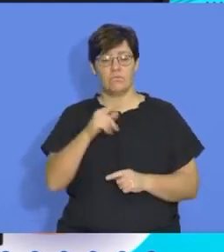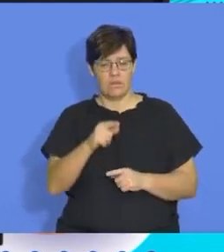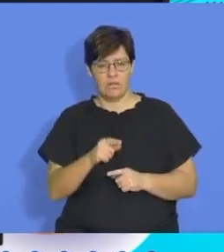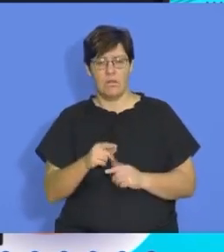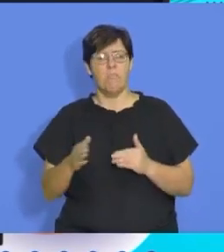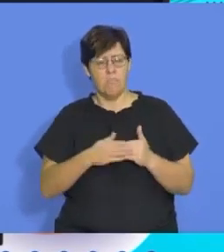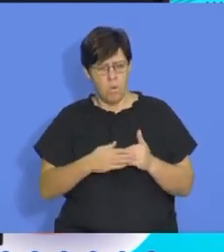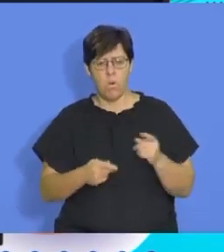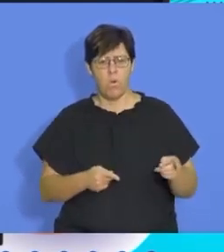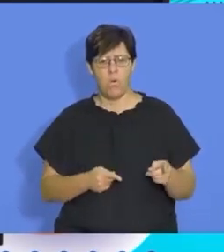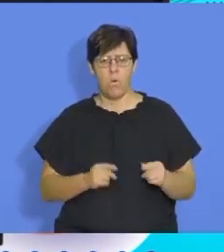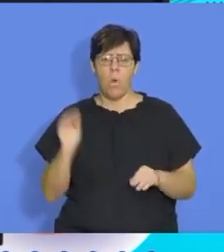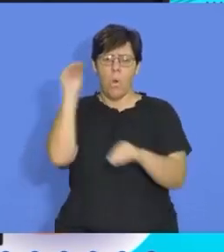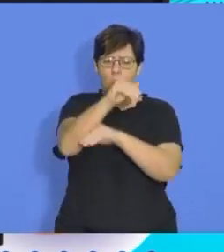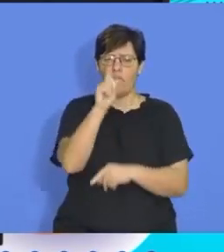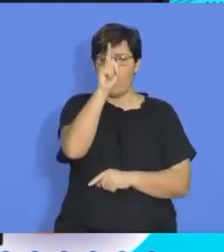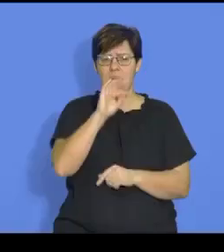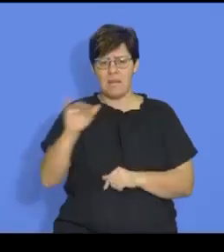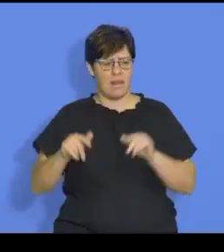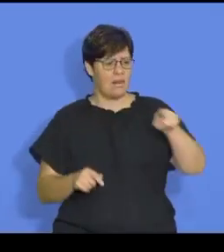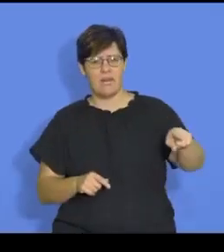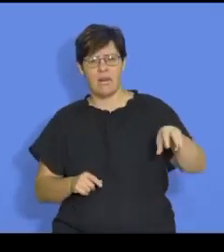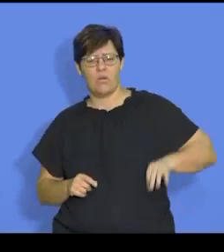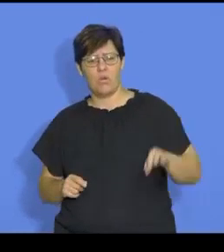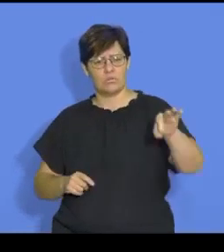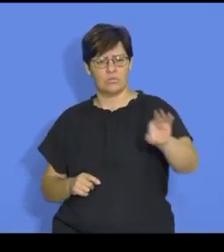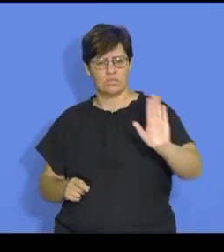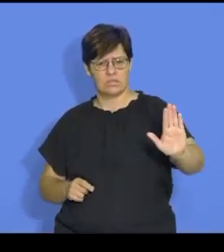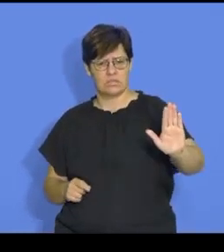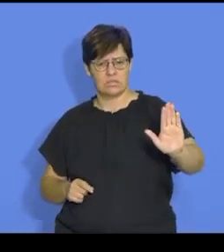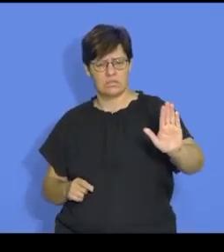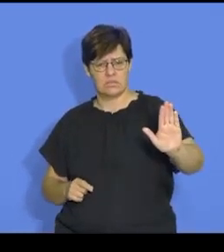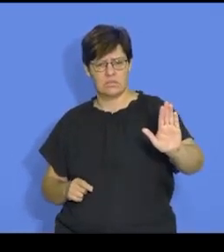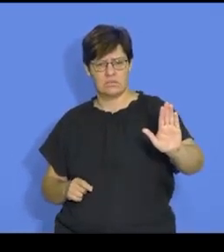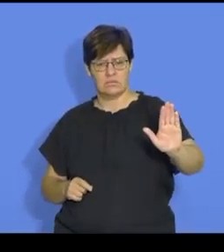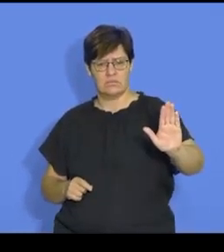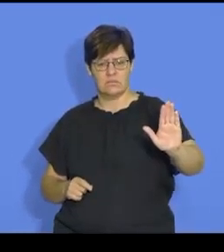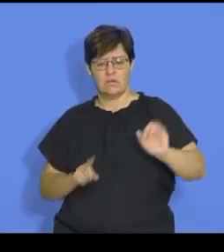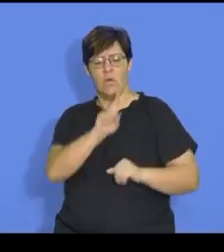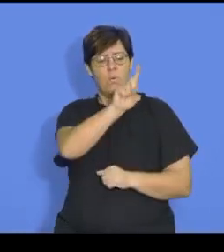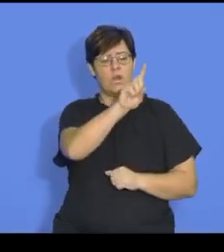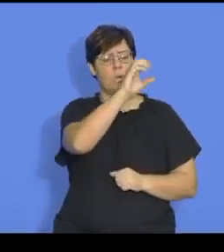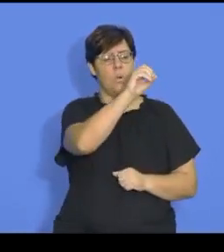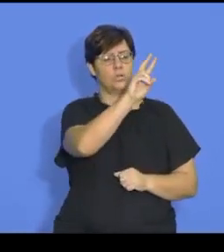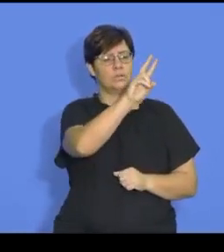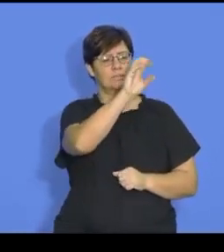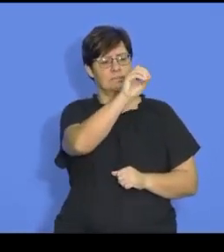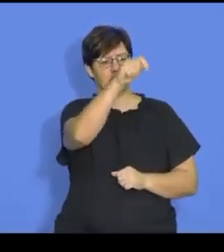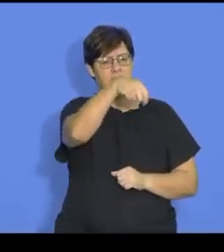is contributing more than $1 million. Okay, so Craig's contribution is obviously